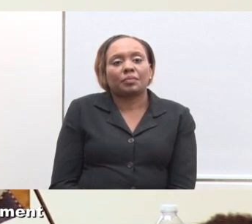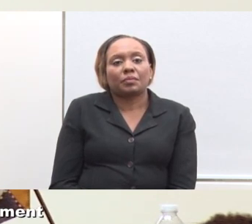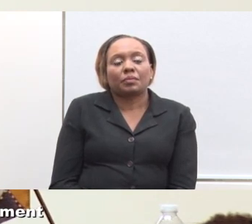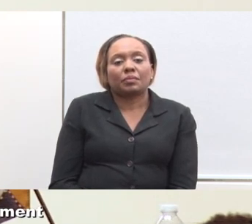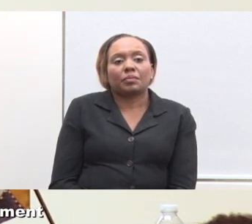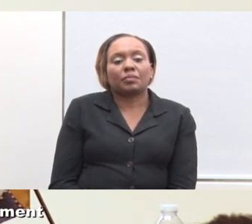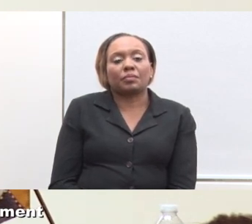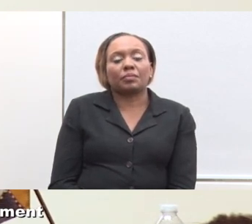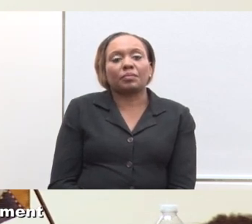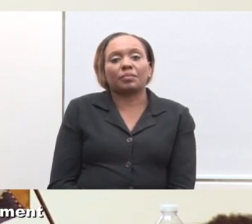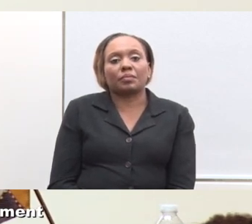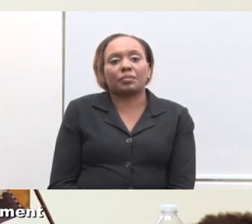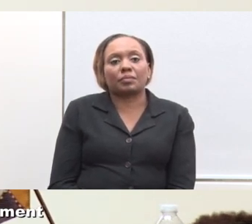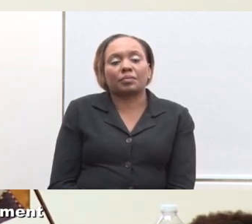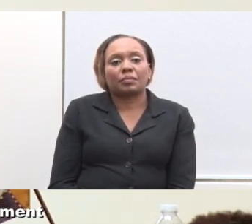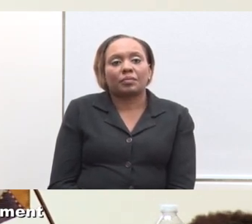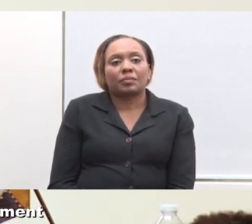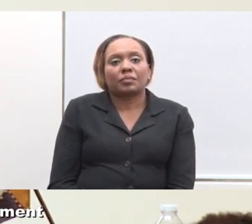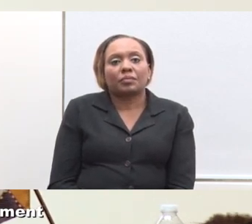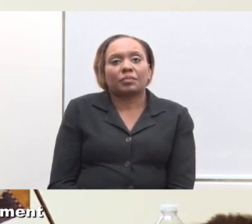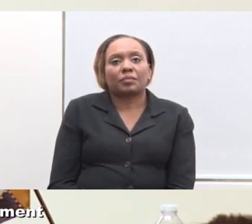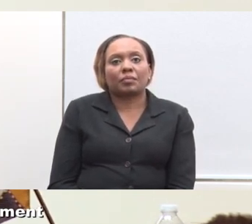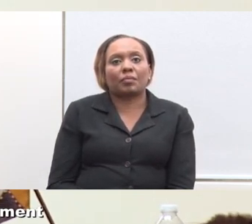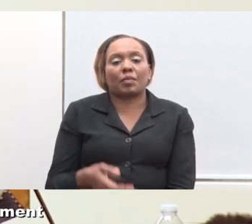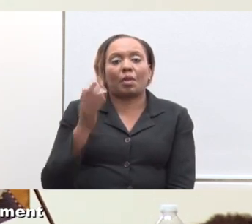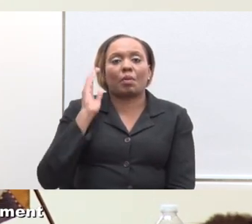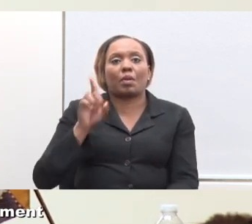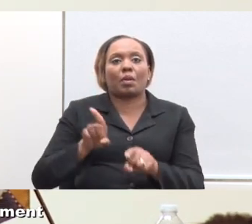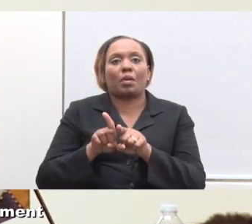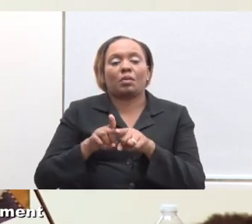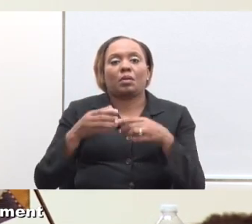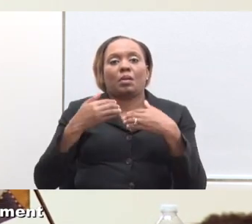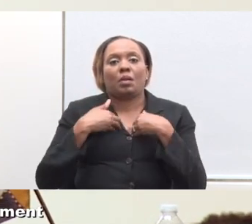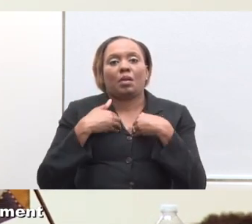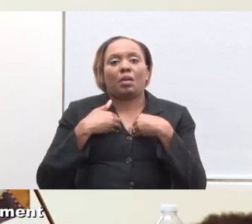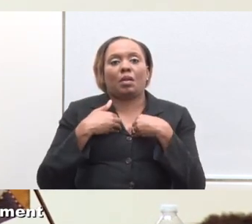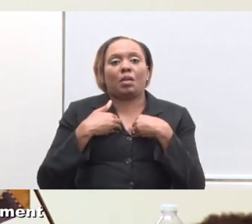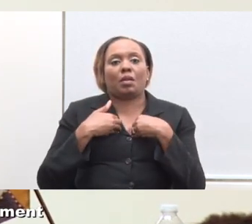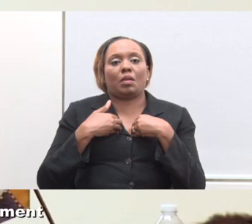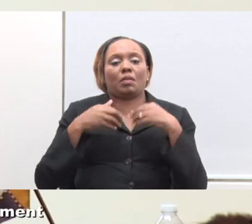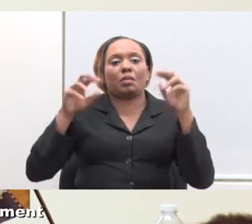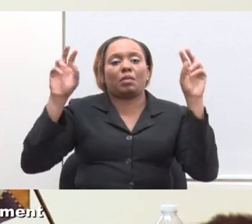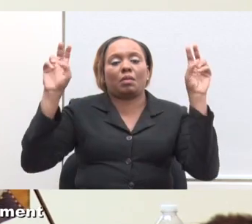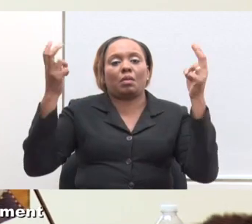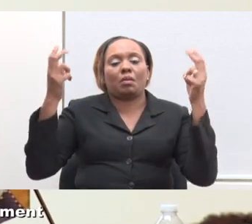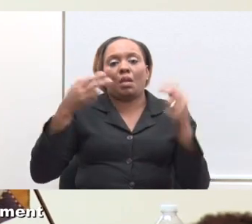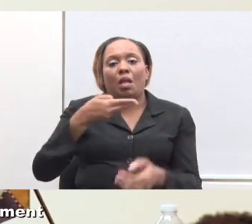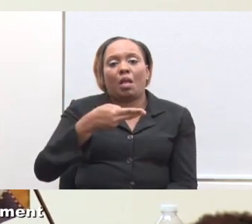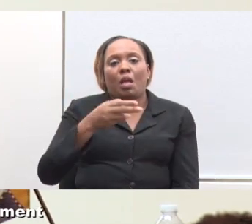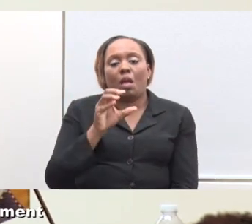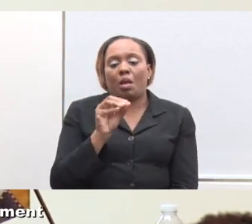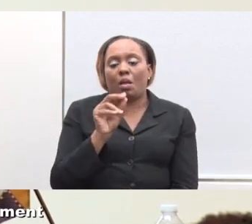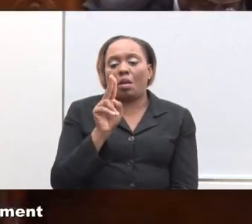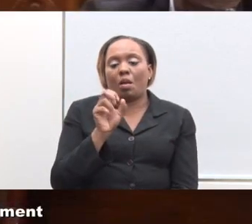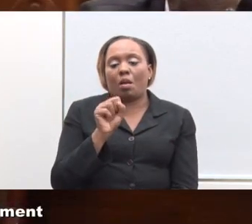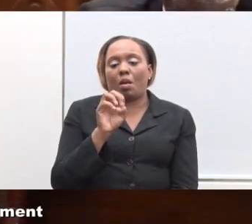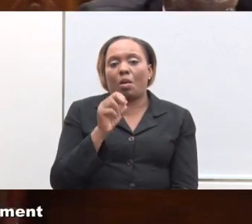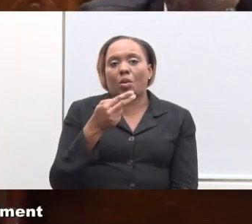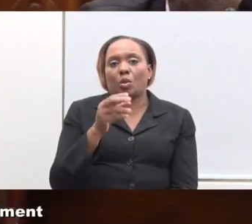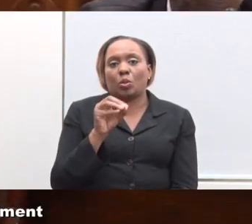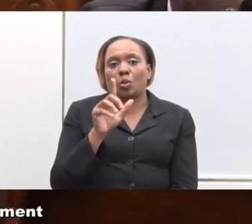will also implement a household survival program that will be $20